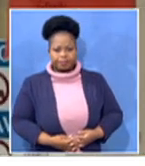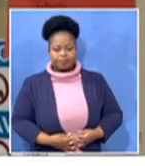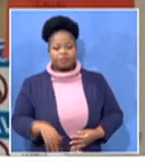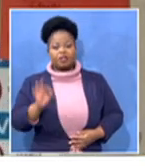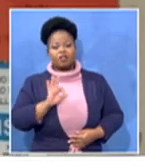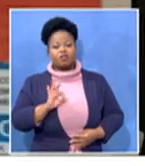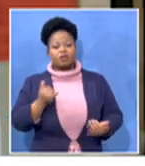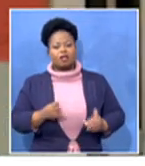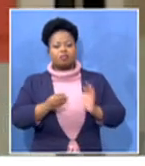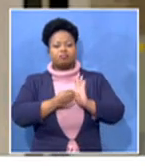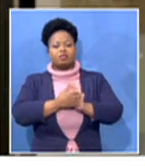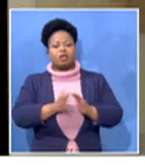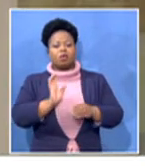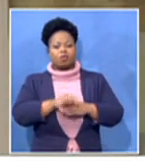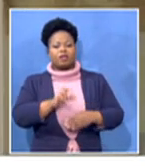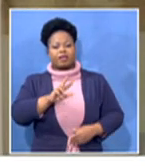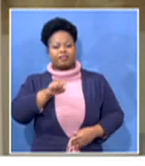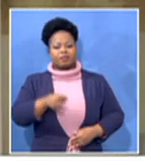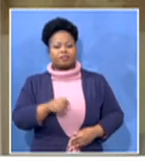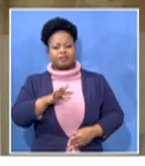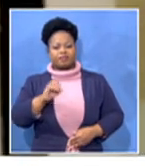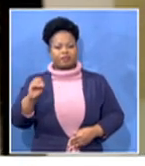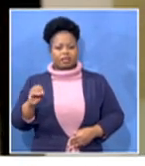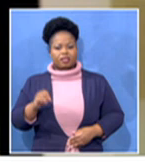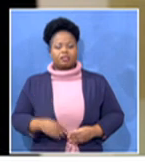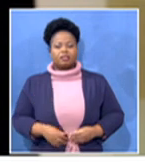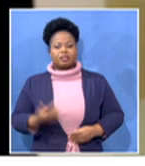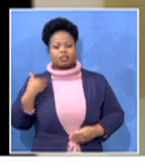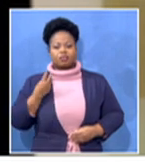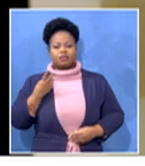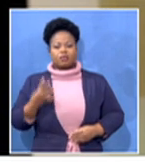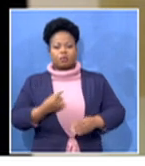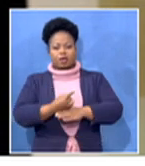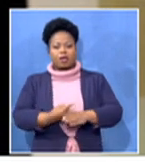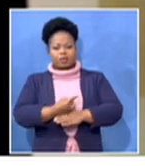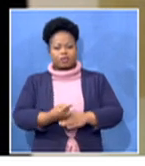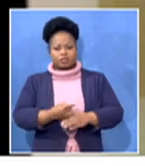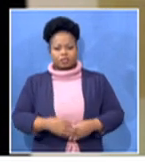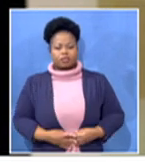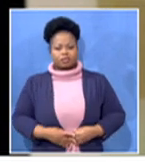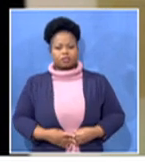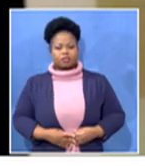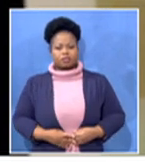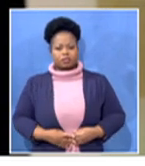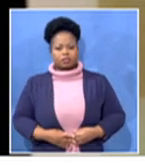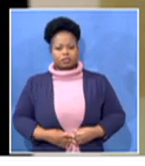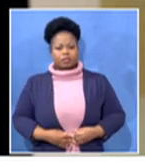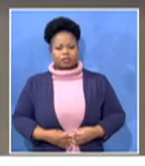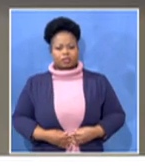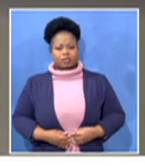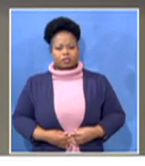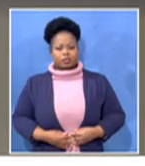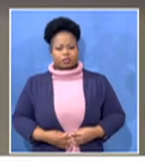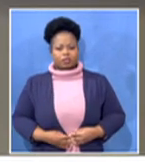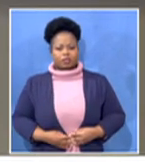recording more than 8,500 cases in the last 24 hours, the most anywhere in the country. As I go around